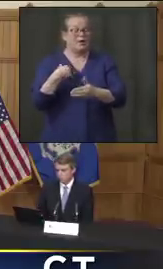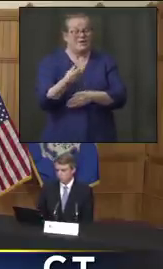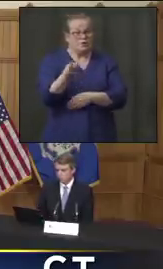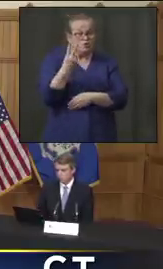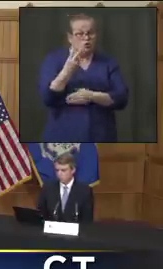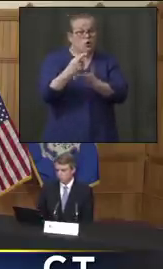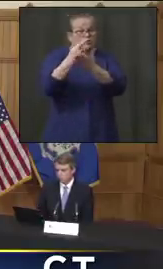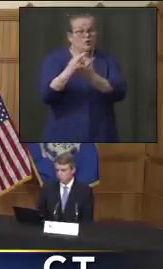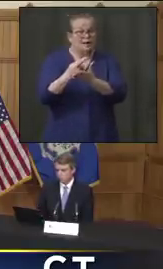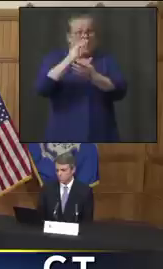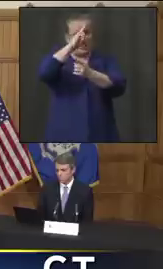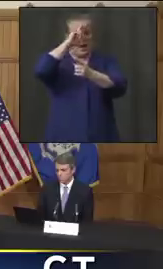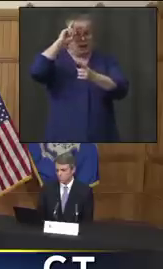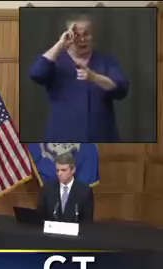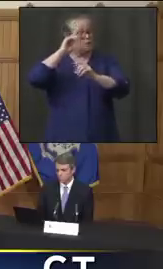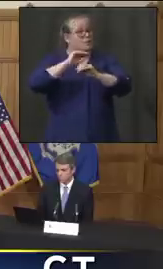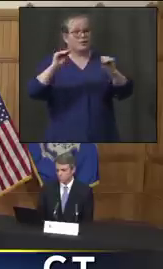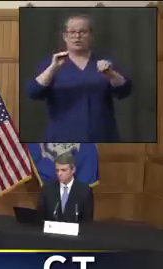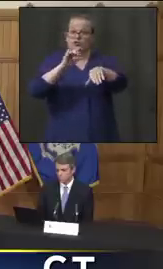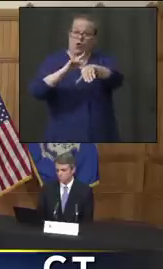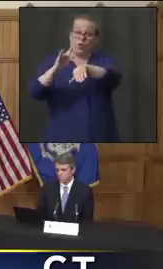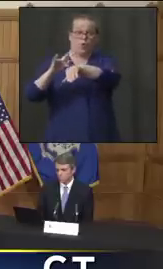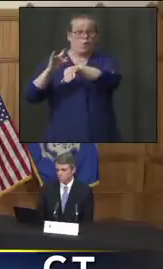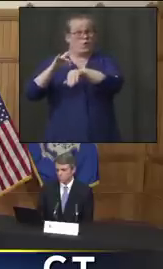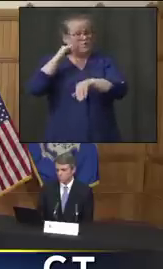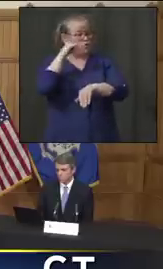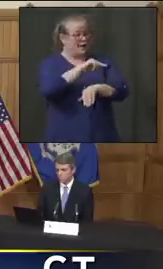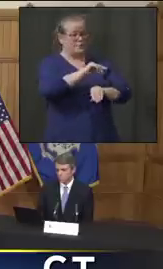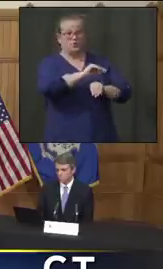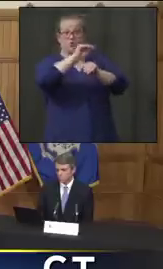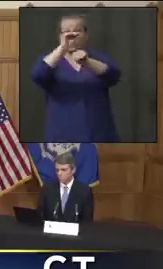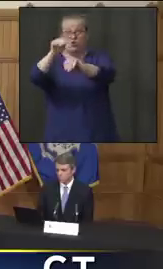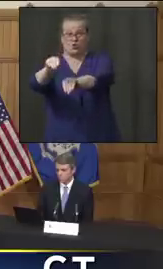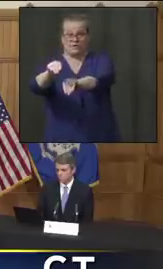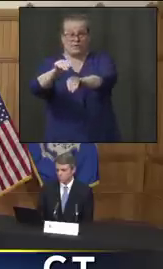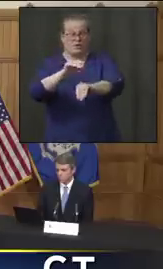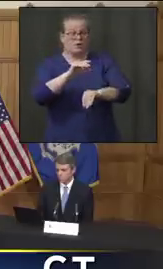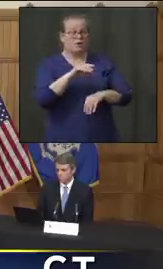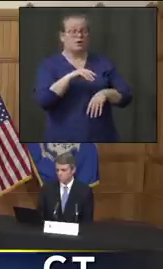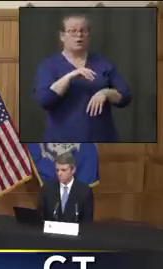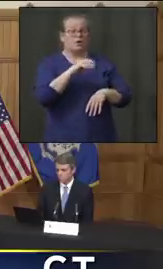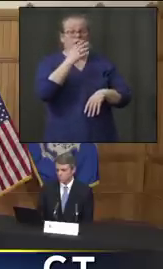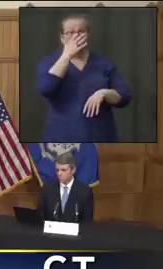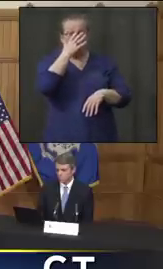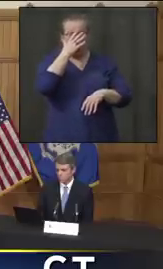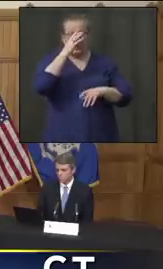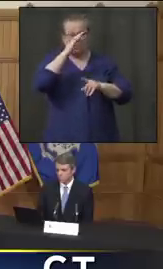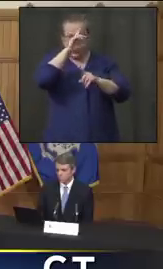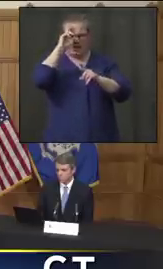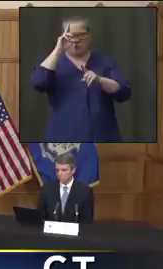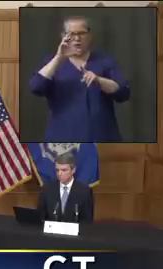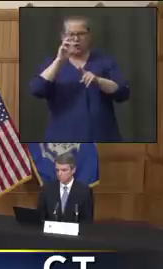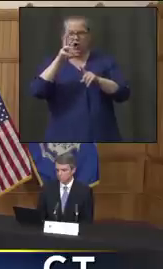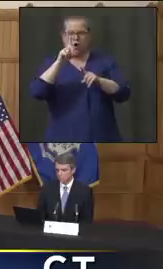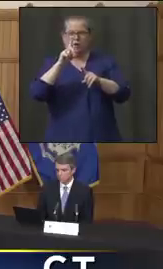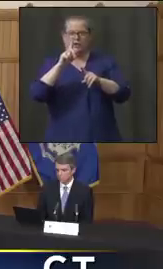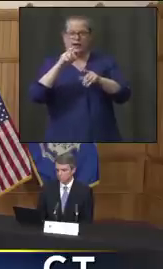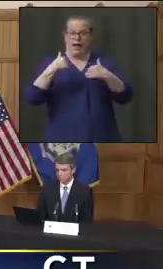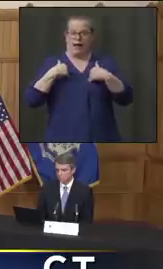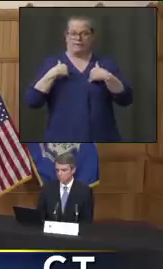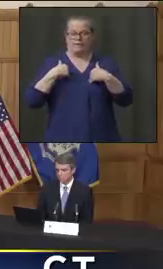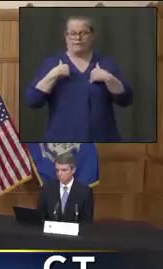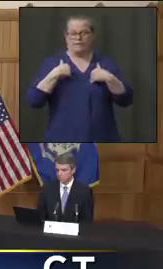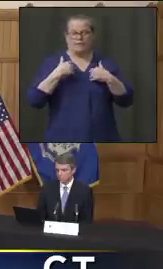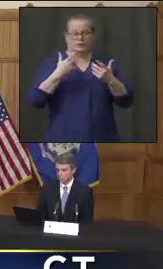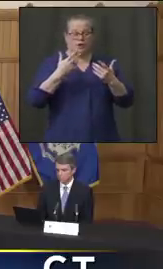hospitals taking patients that are still COVID positive, and only one of those is actually taking patients to treat. So as you can imagine, there is